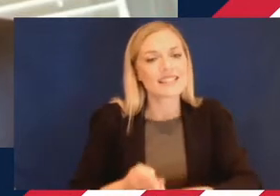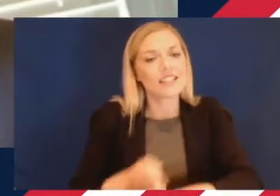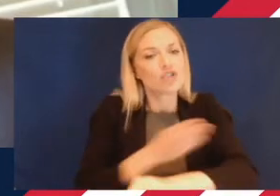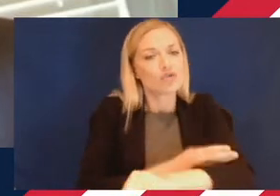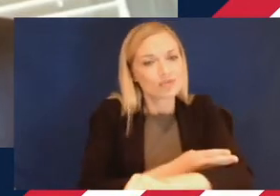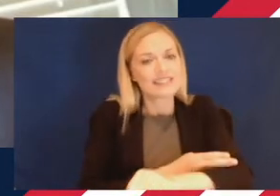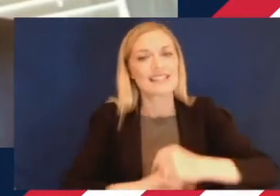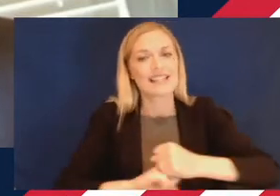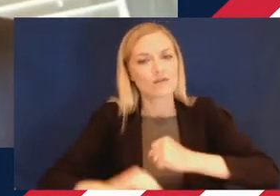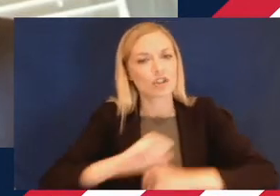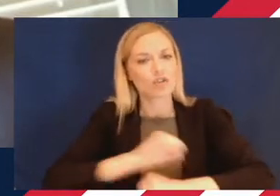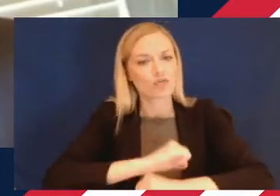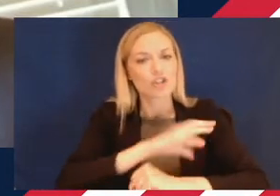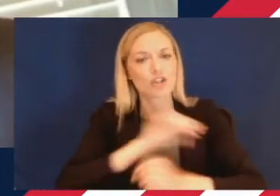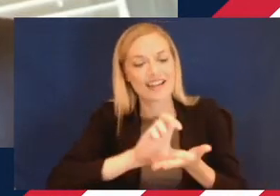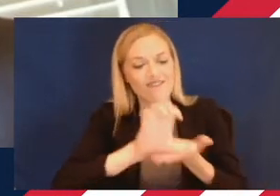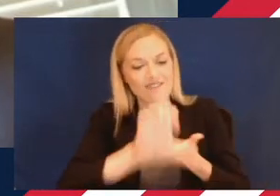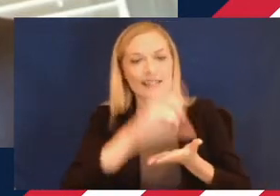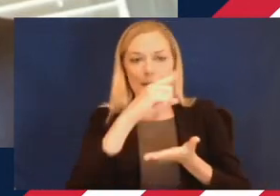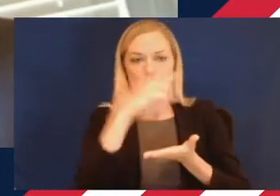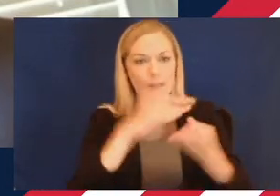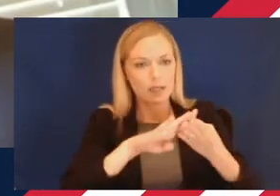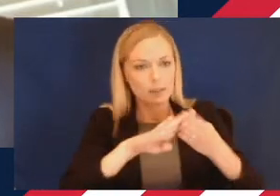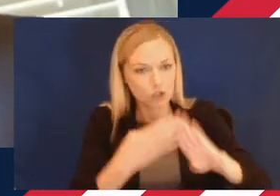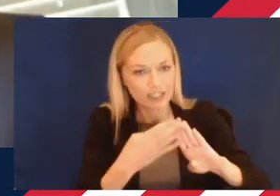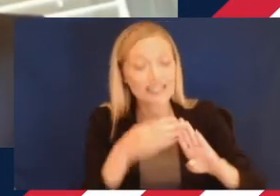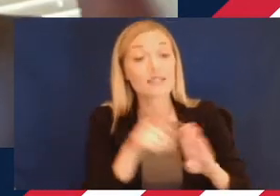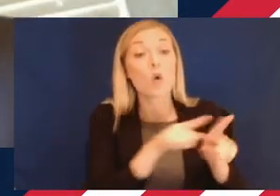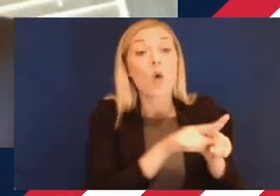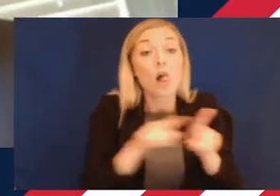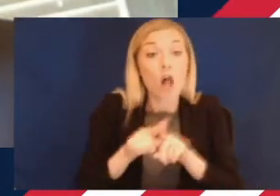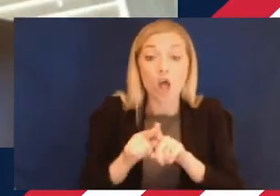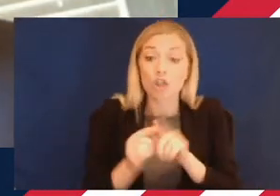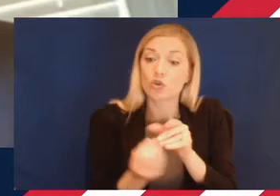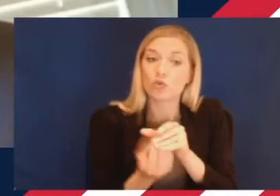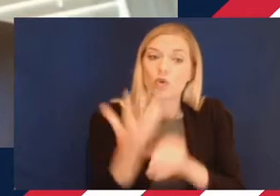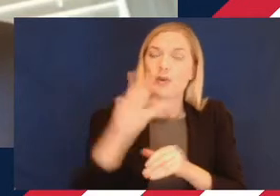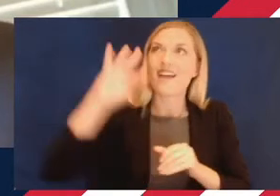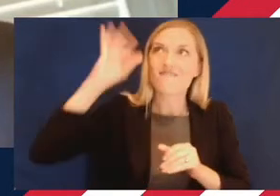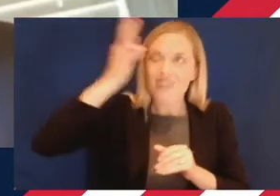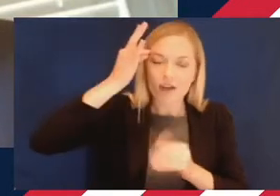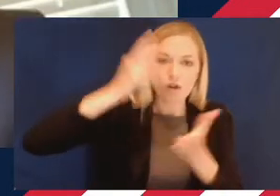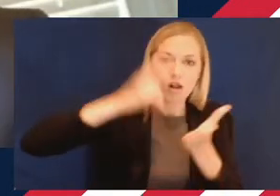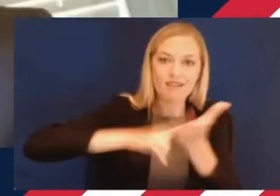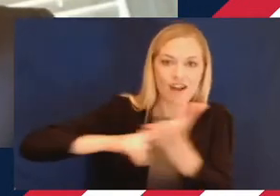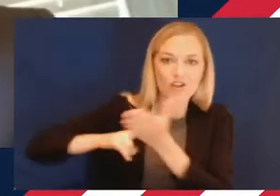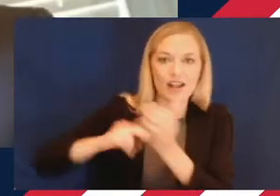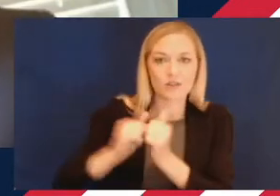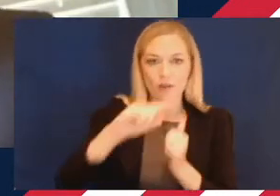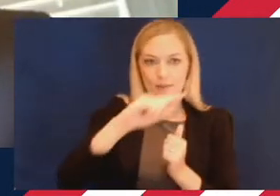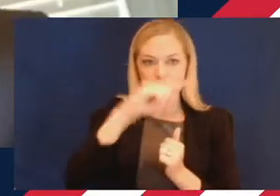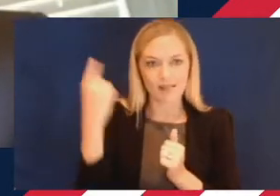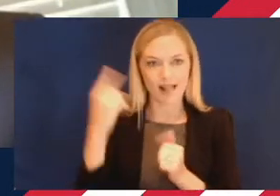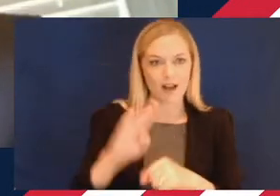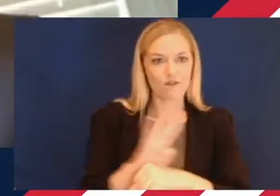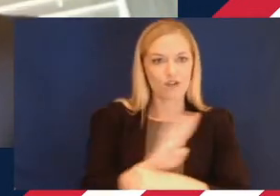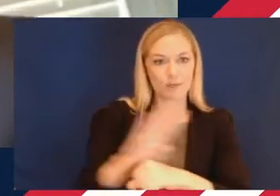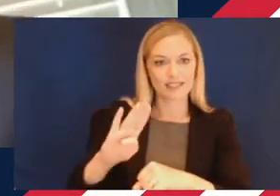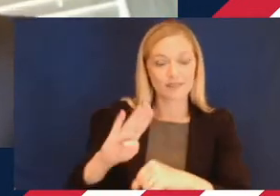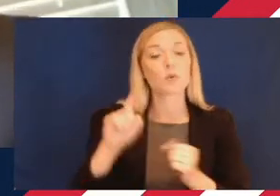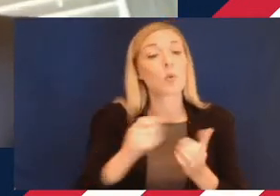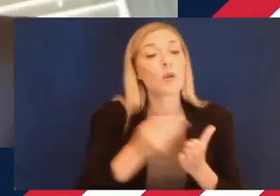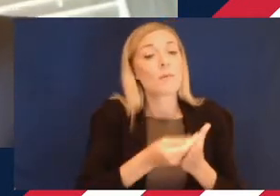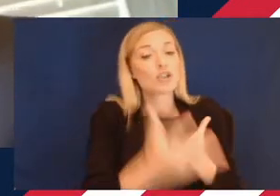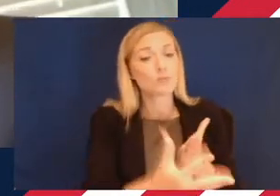communities, while also growing the number of federal contracts for Black firms. We must purchase media from Black-owned companies